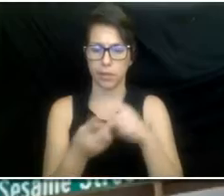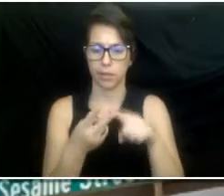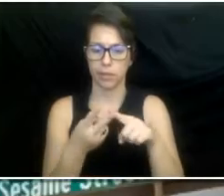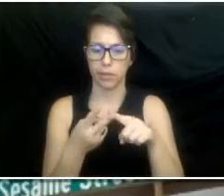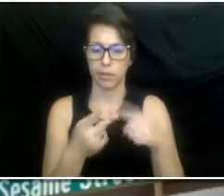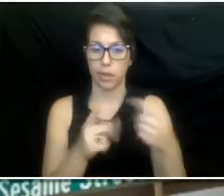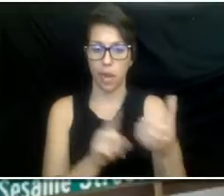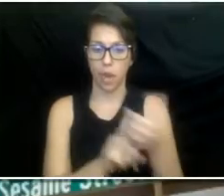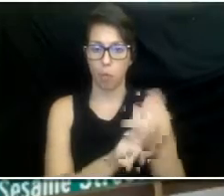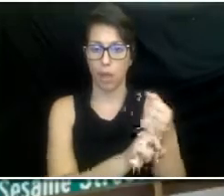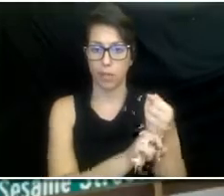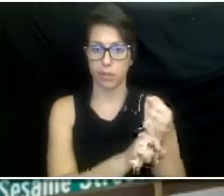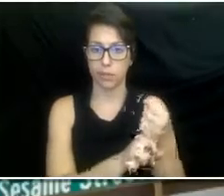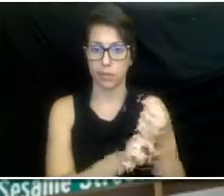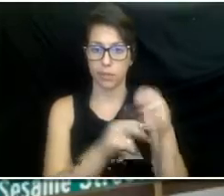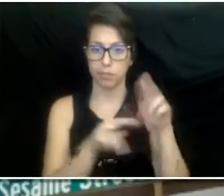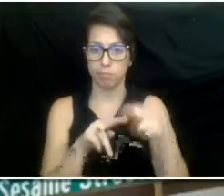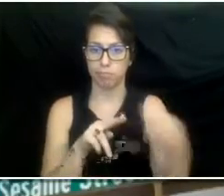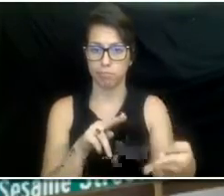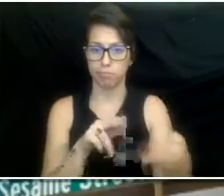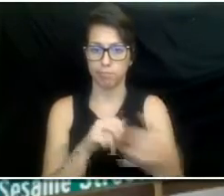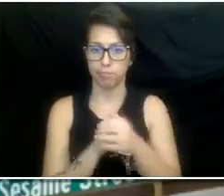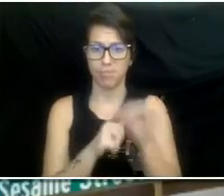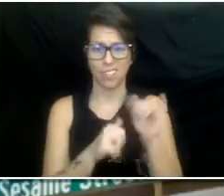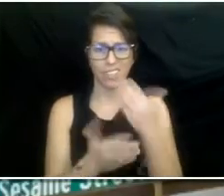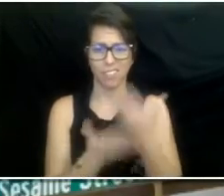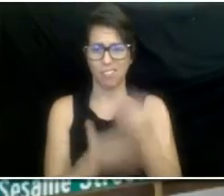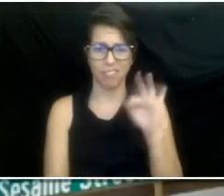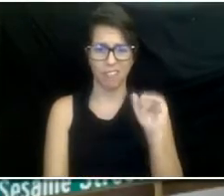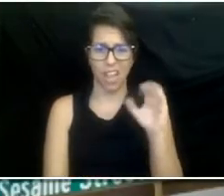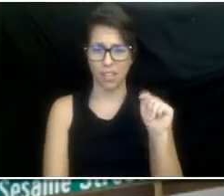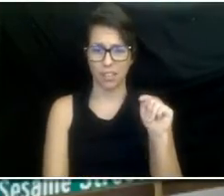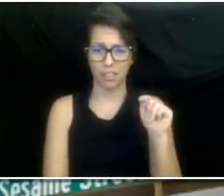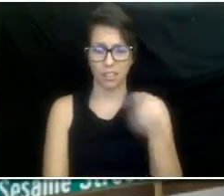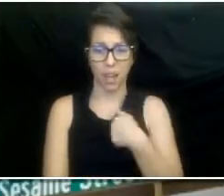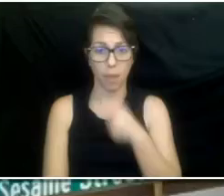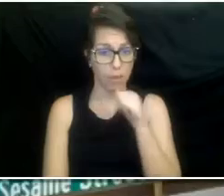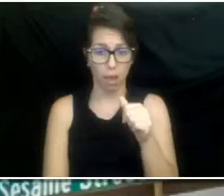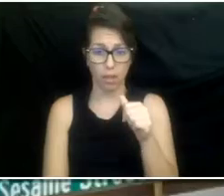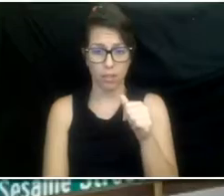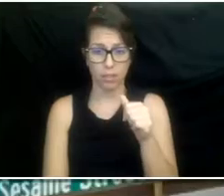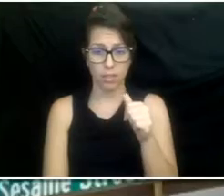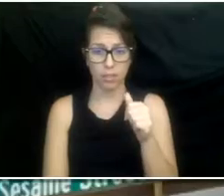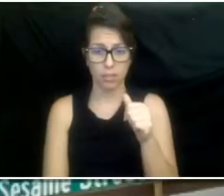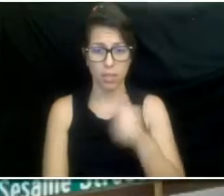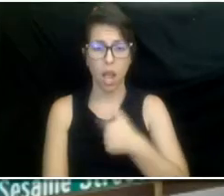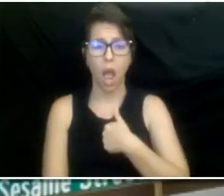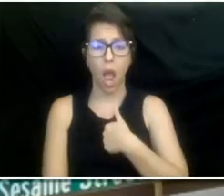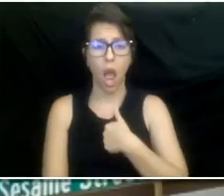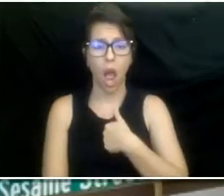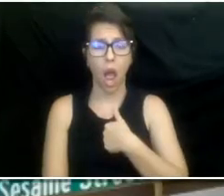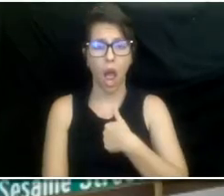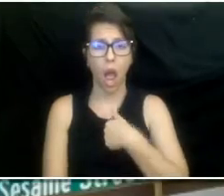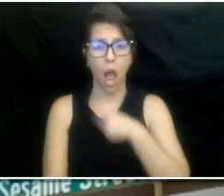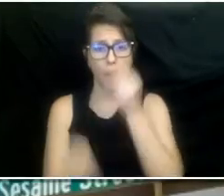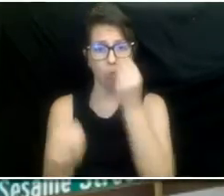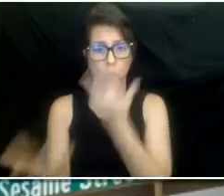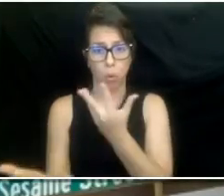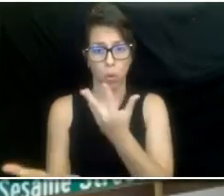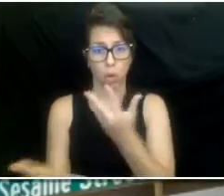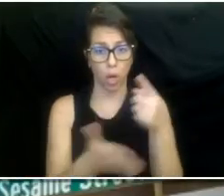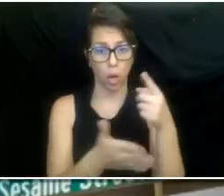that's concerning one could think that if the dvos are out